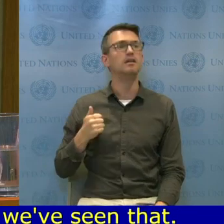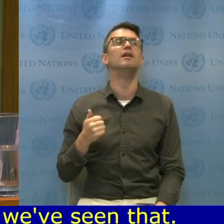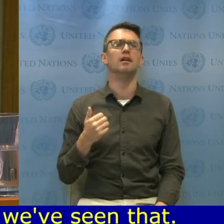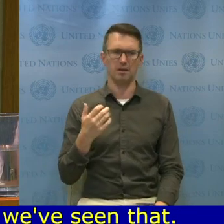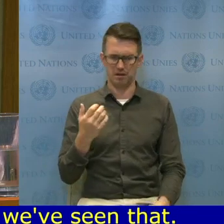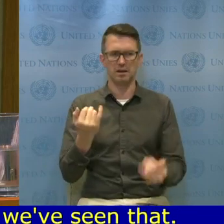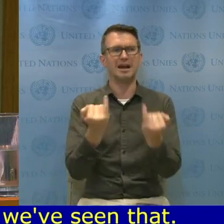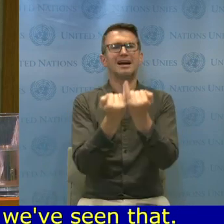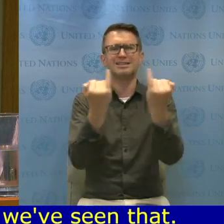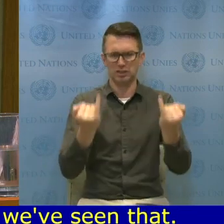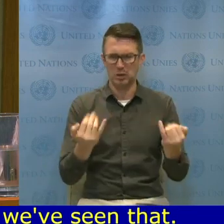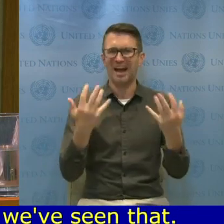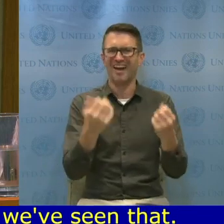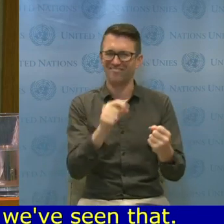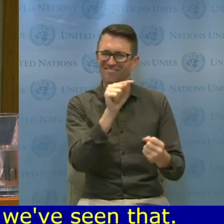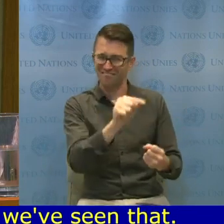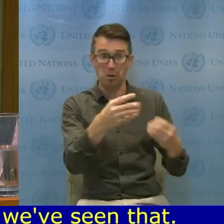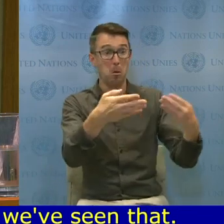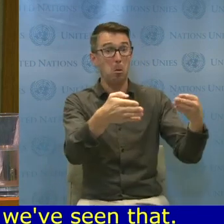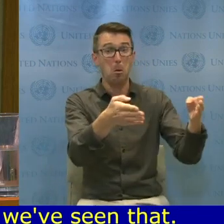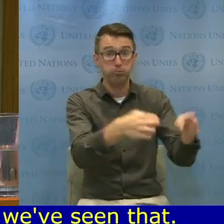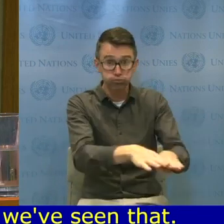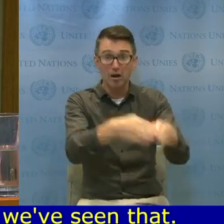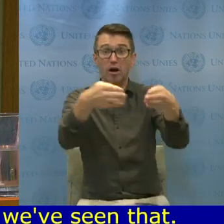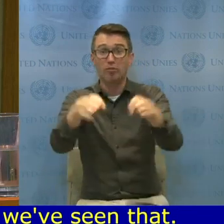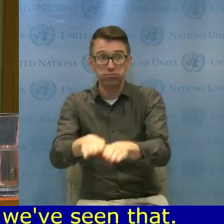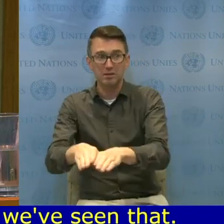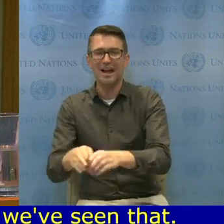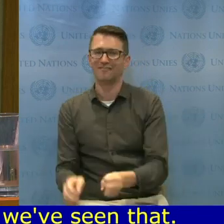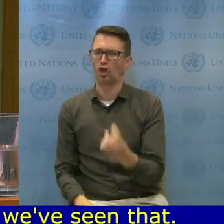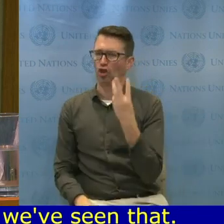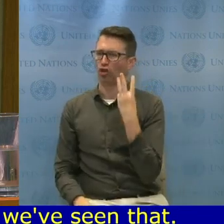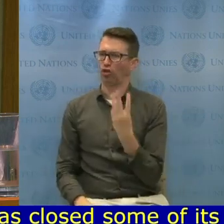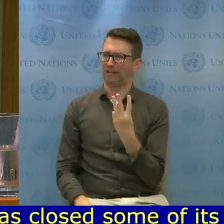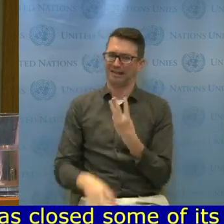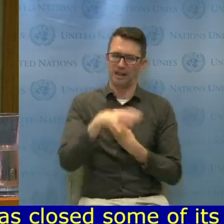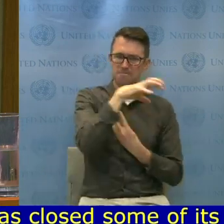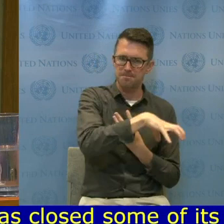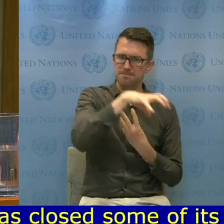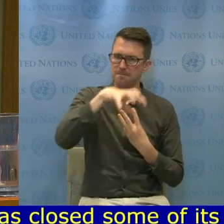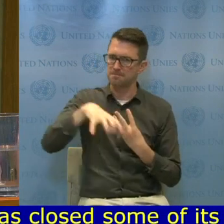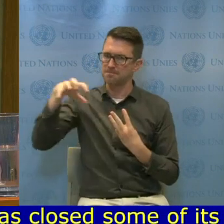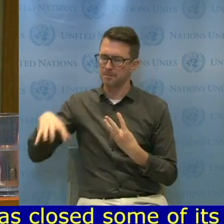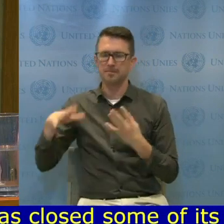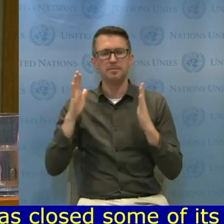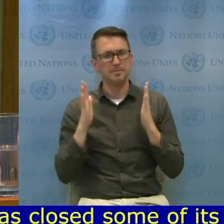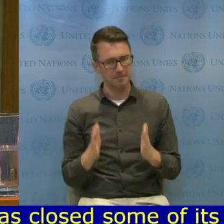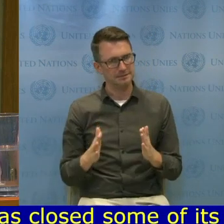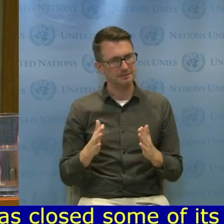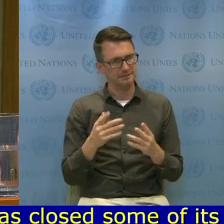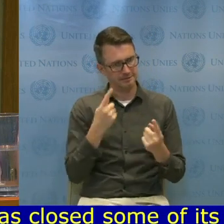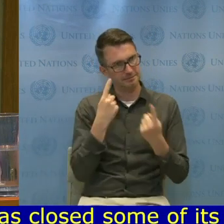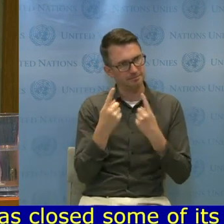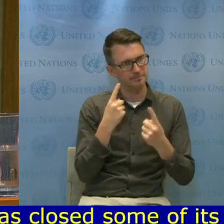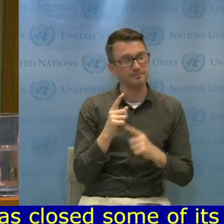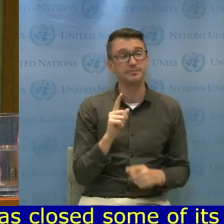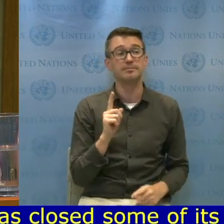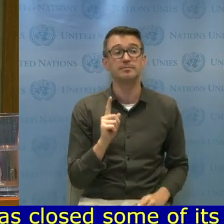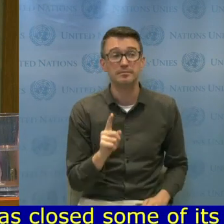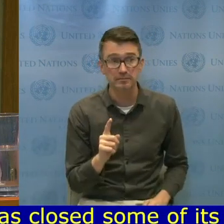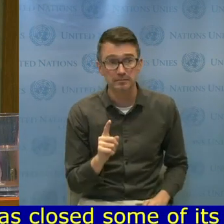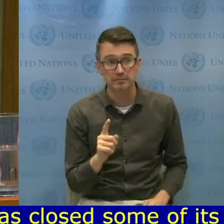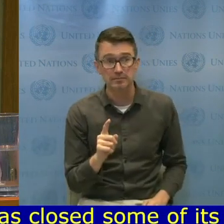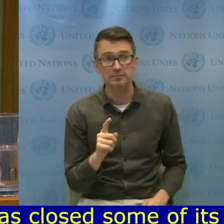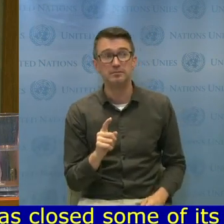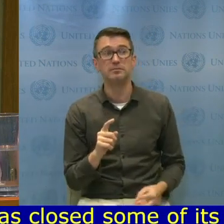three institutions. But the difference is, around the world, I imagine as well, we're opening just smaller institutions. So we got to stop that